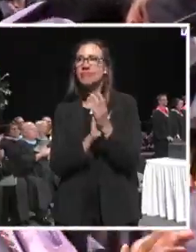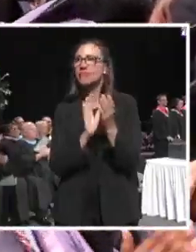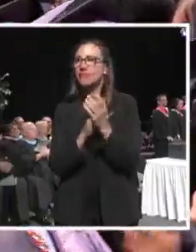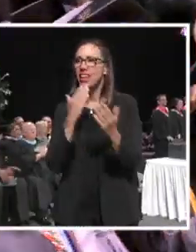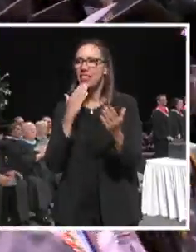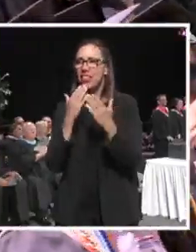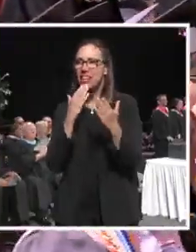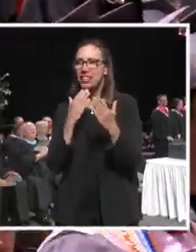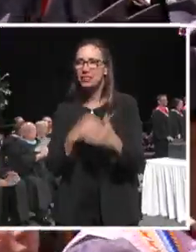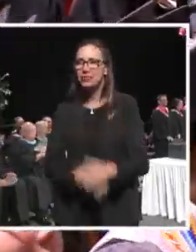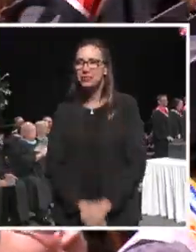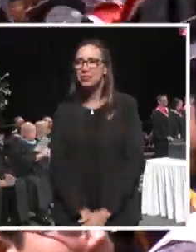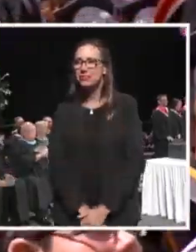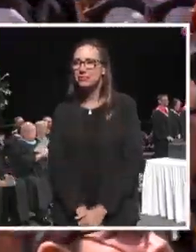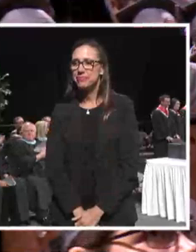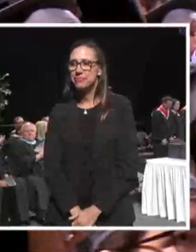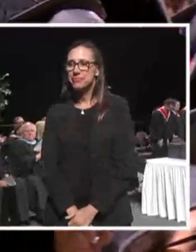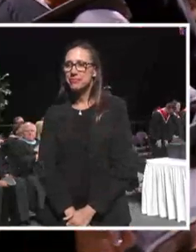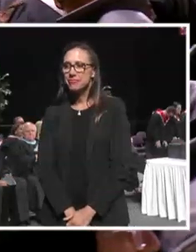Thank you, staff.